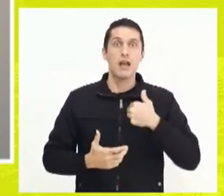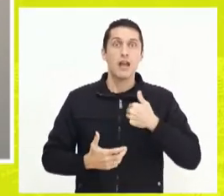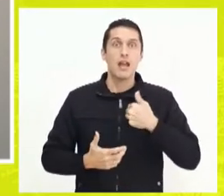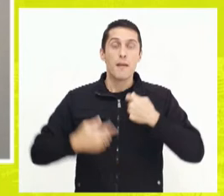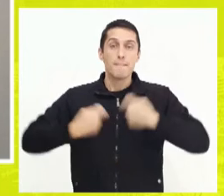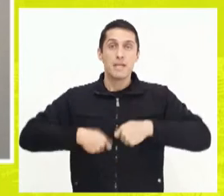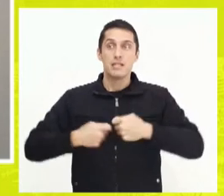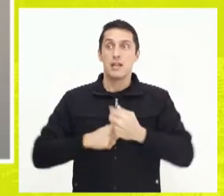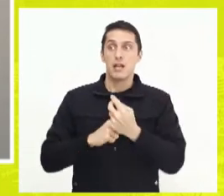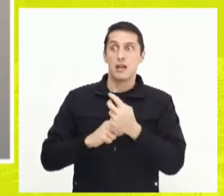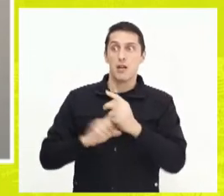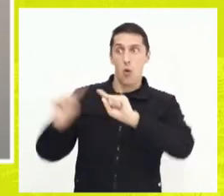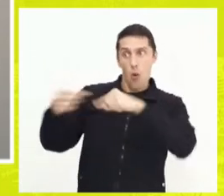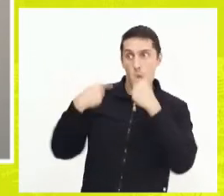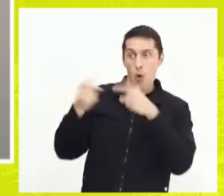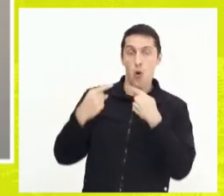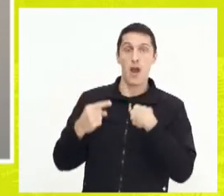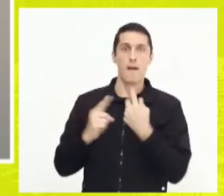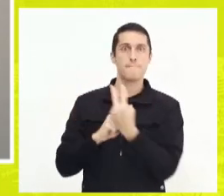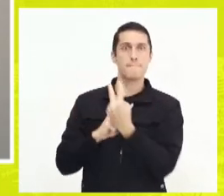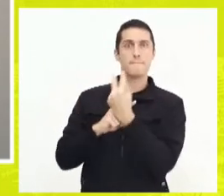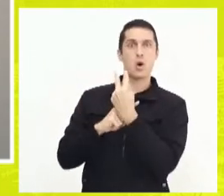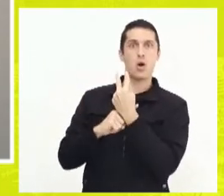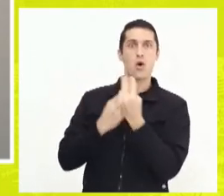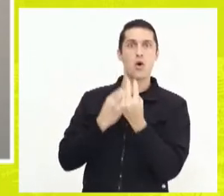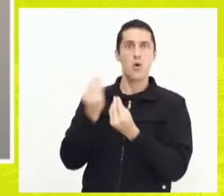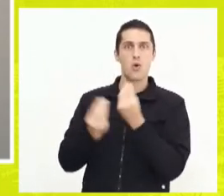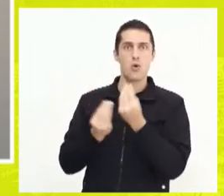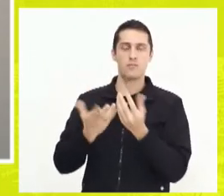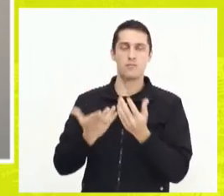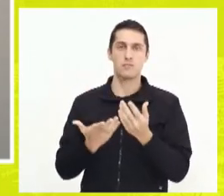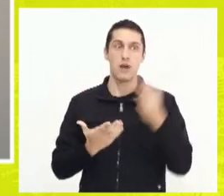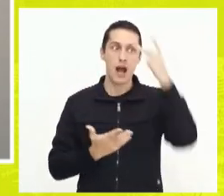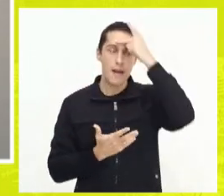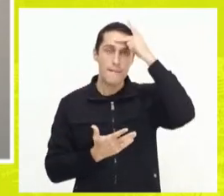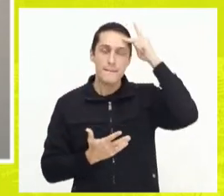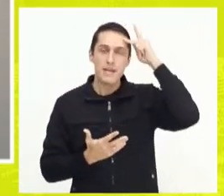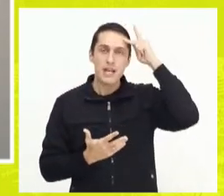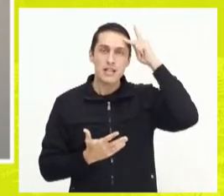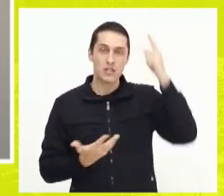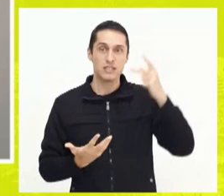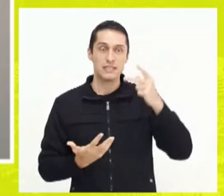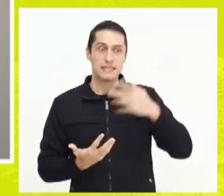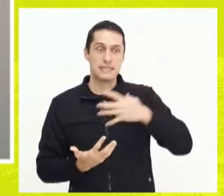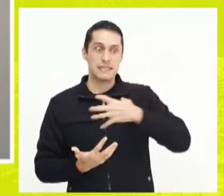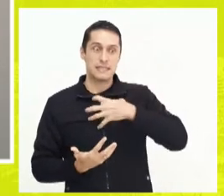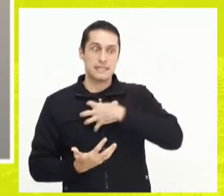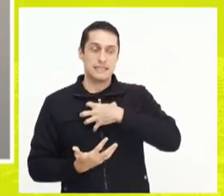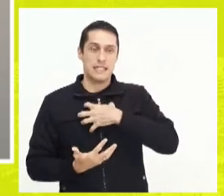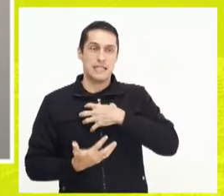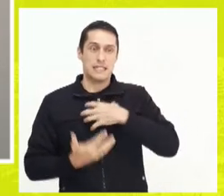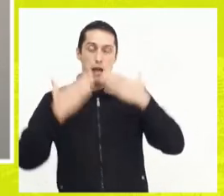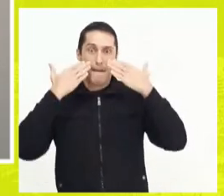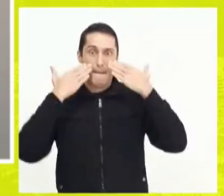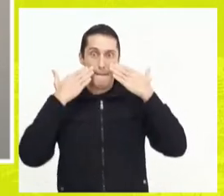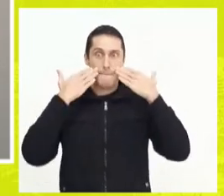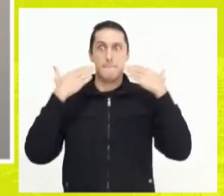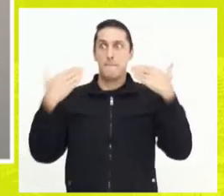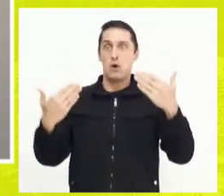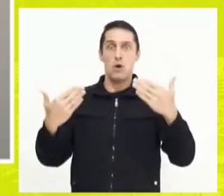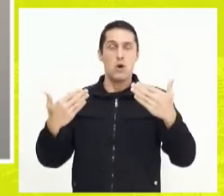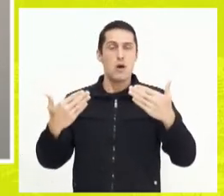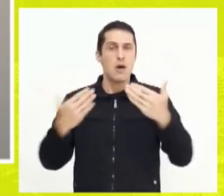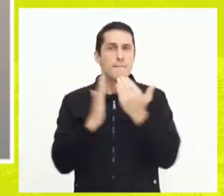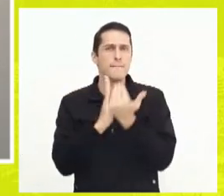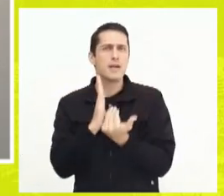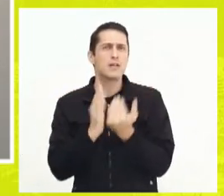despite the attacks how people feel uh less exposed there's